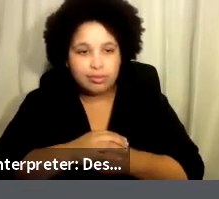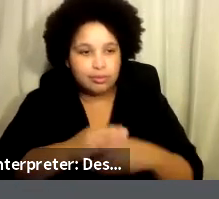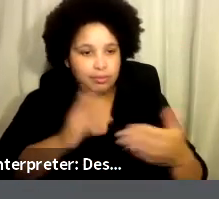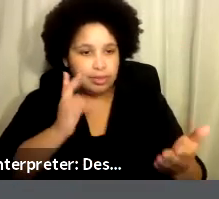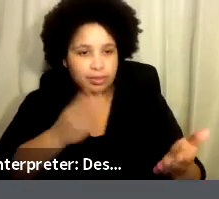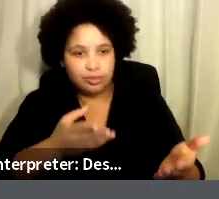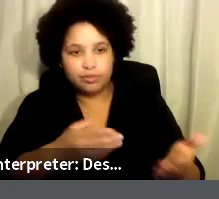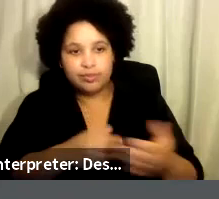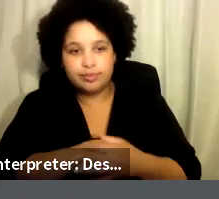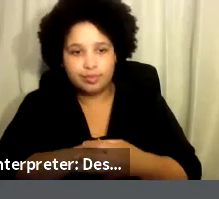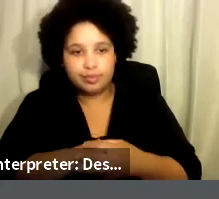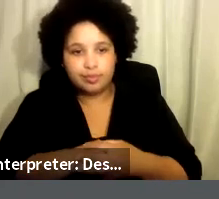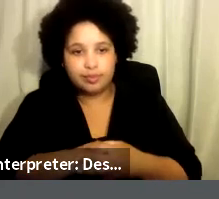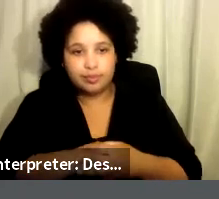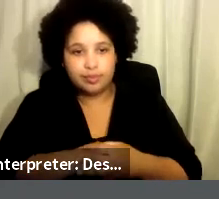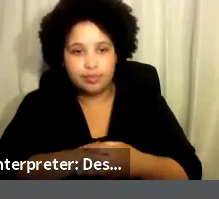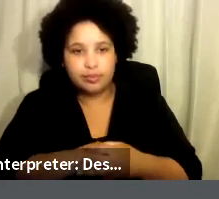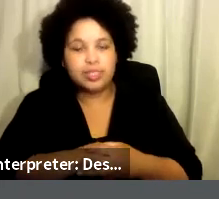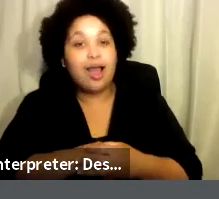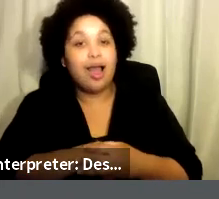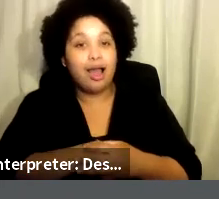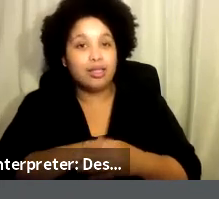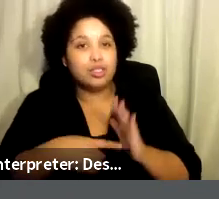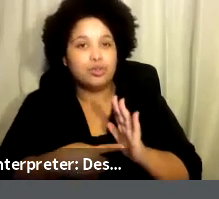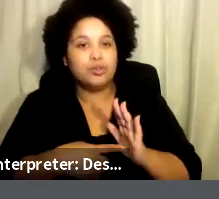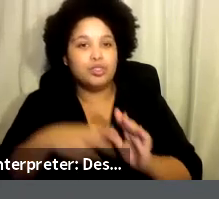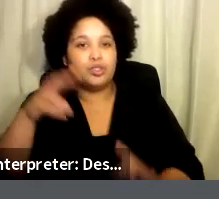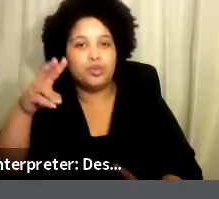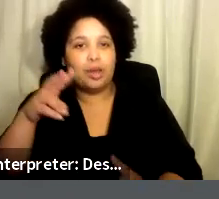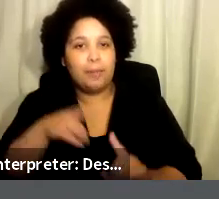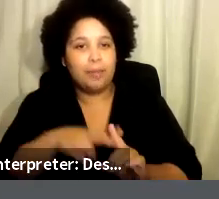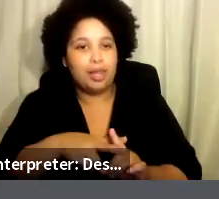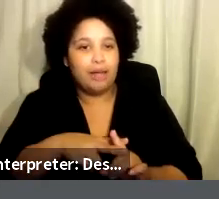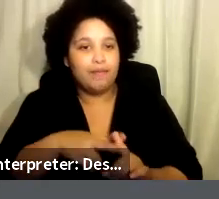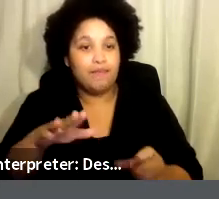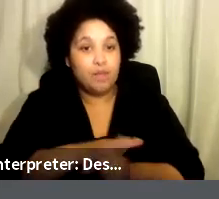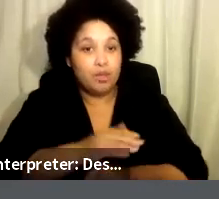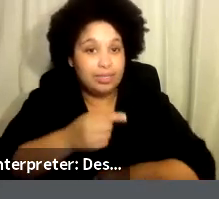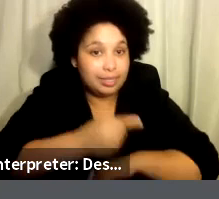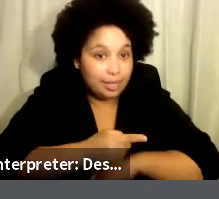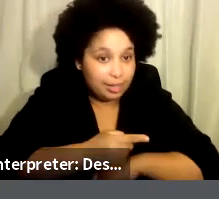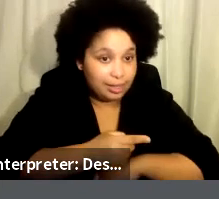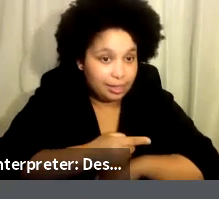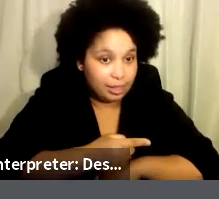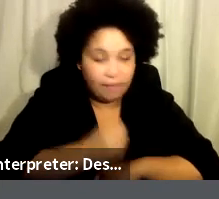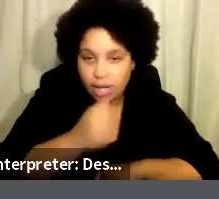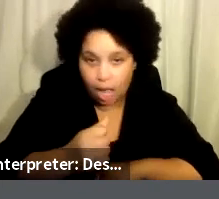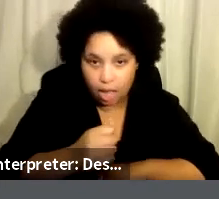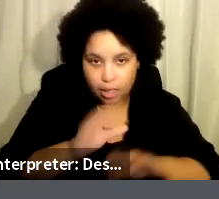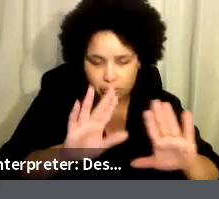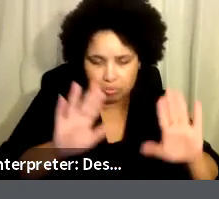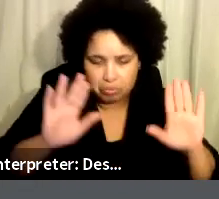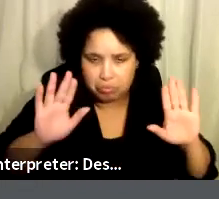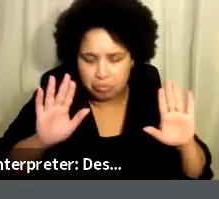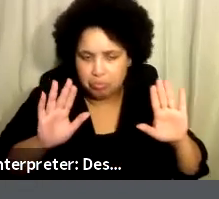will see if you're applying for the full day, you complete the following forms. If you're not applying for the full day,